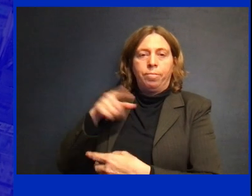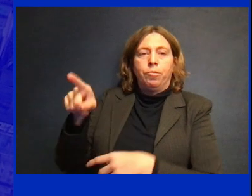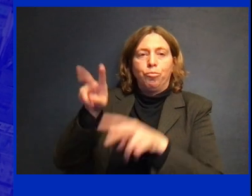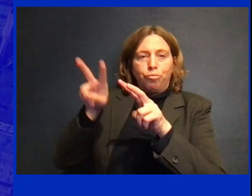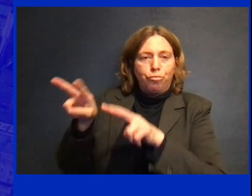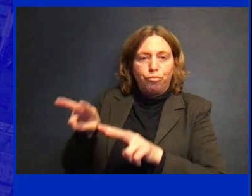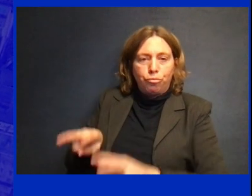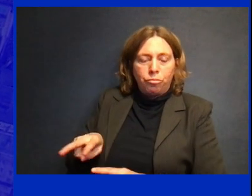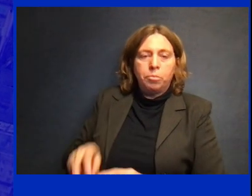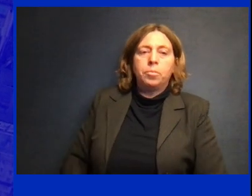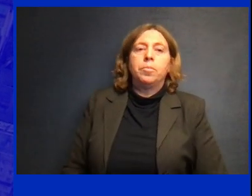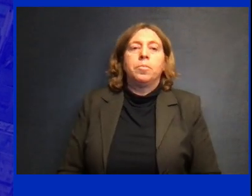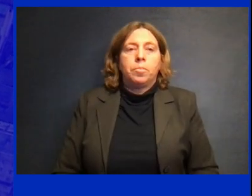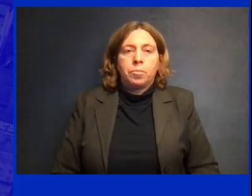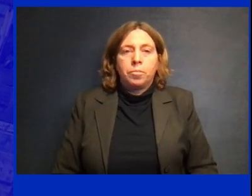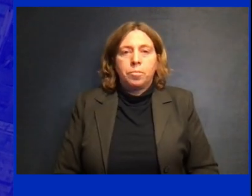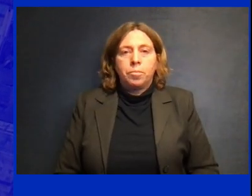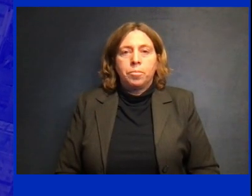www.pabtreplacement.com.